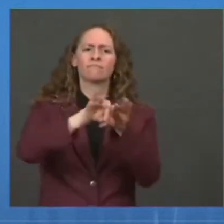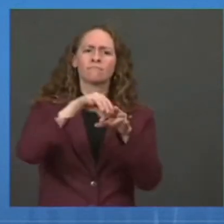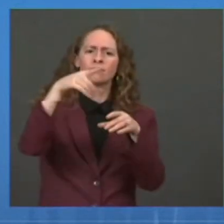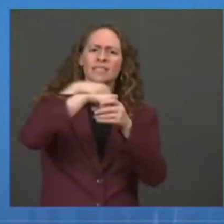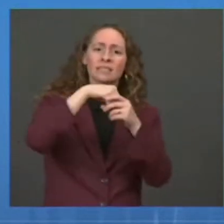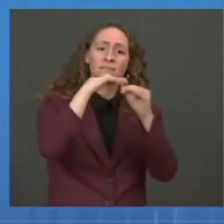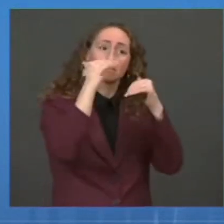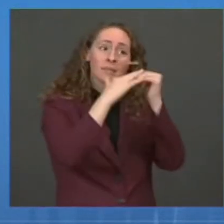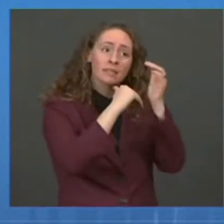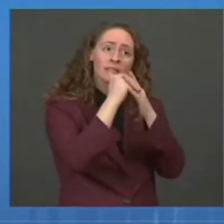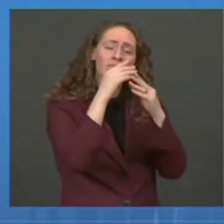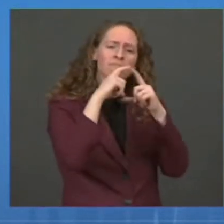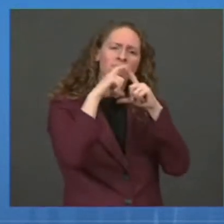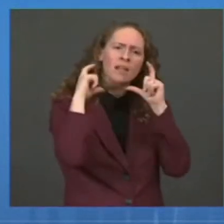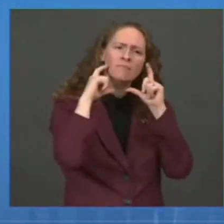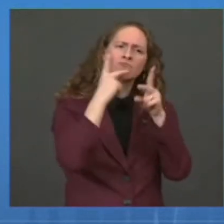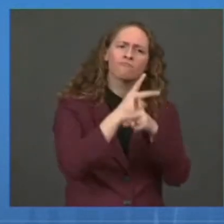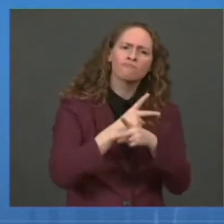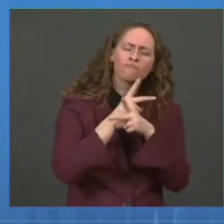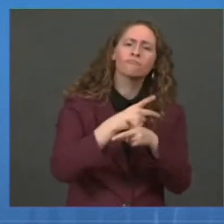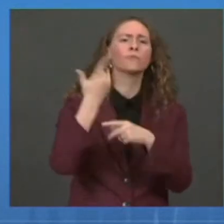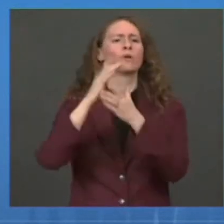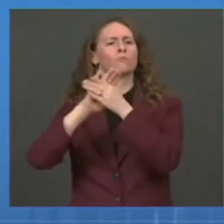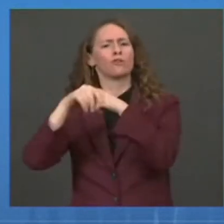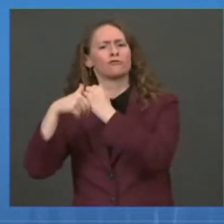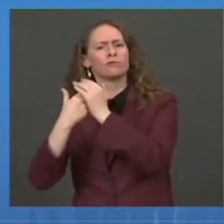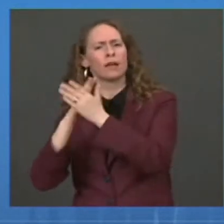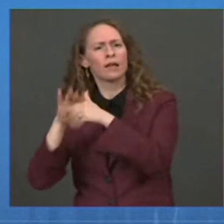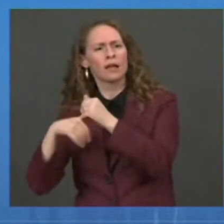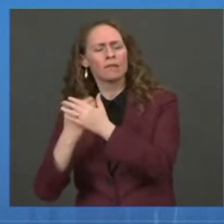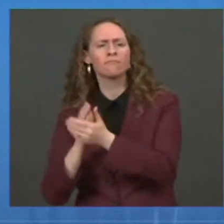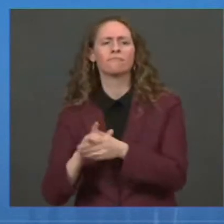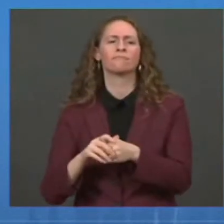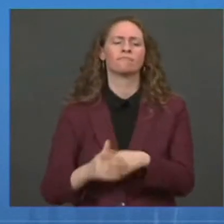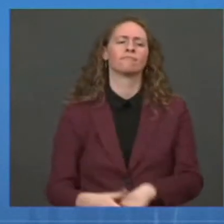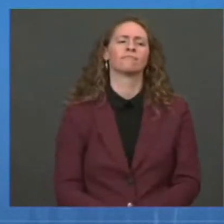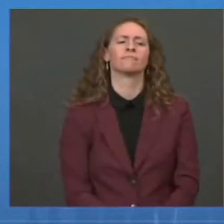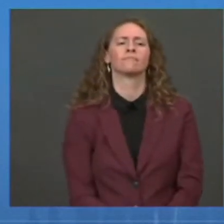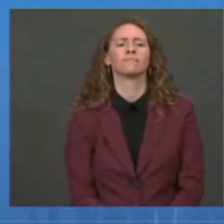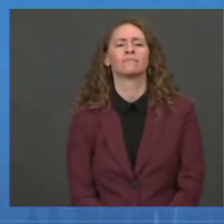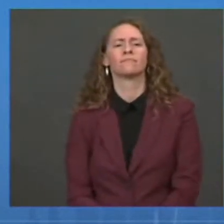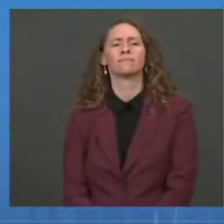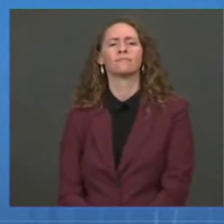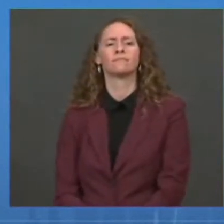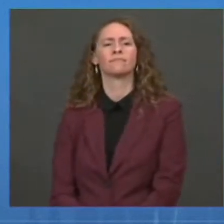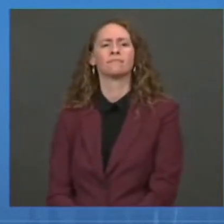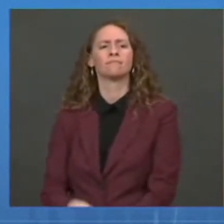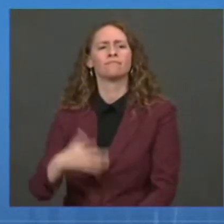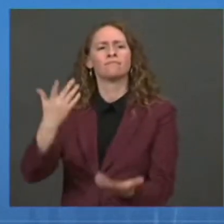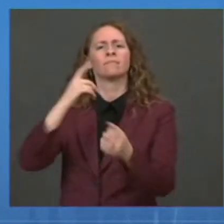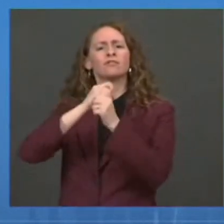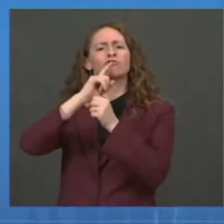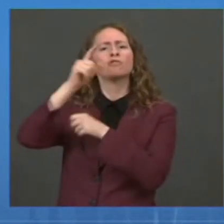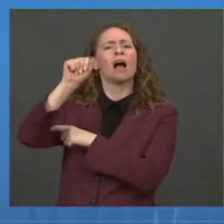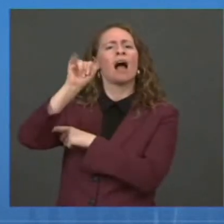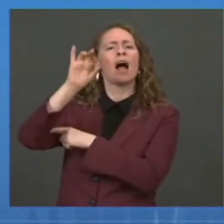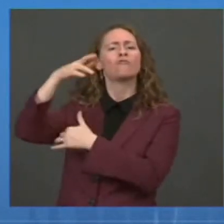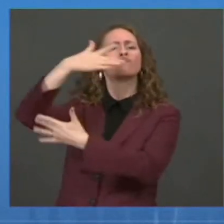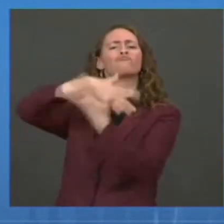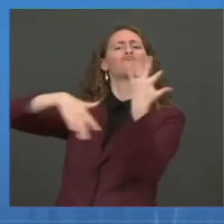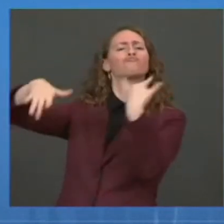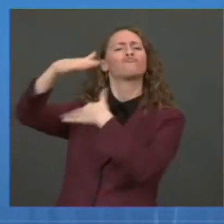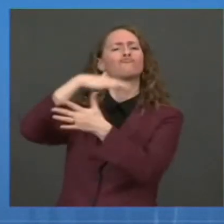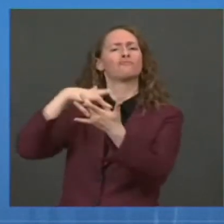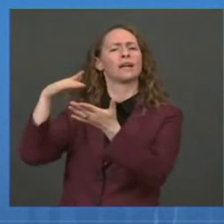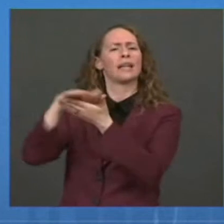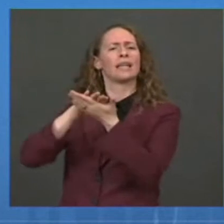hands, improving ventilation, physical distancing, and increased testing to slow transmission of the virus. I want to